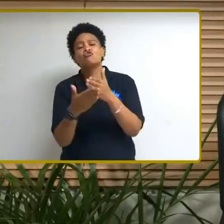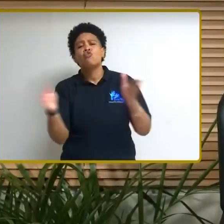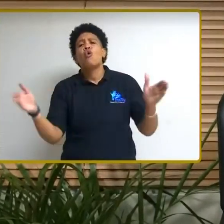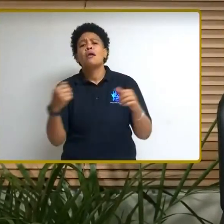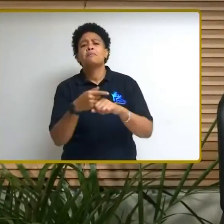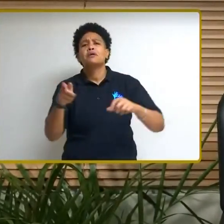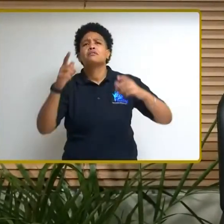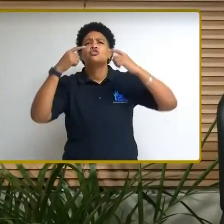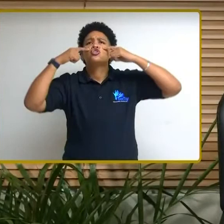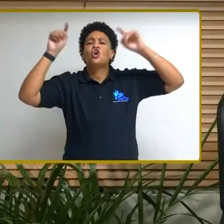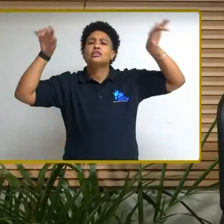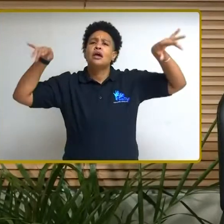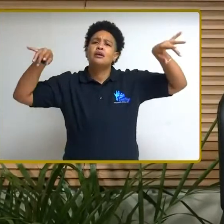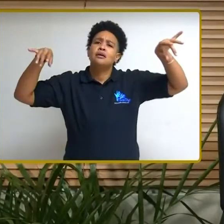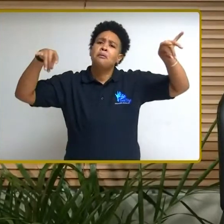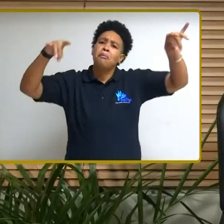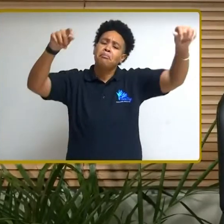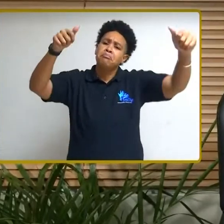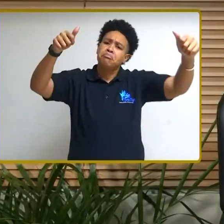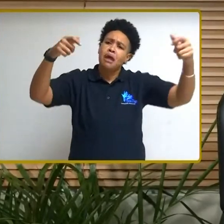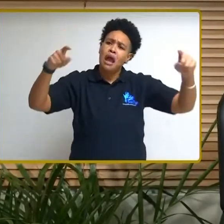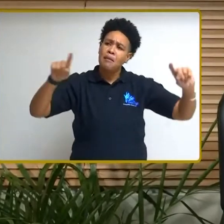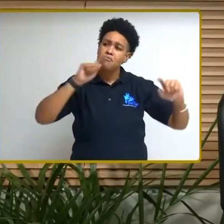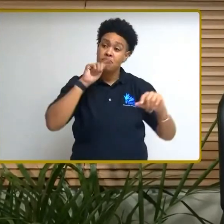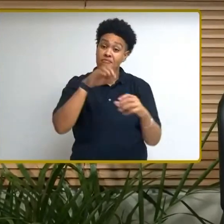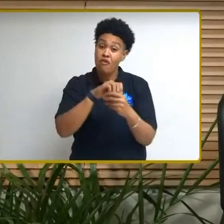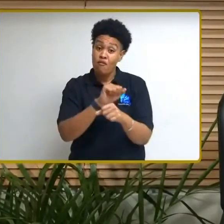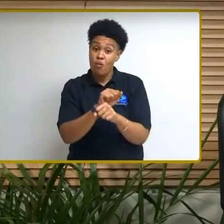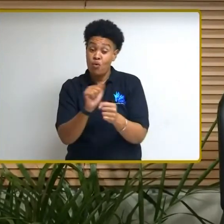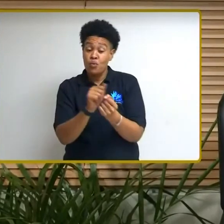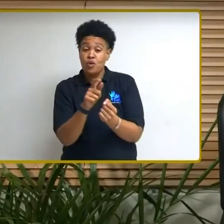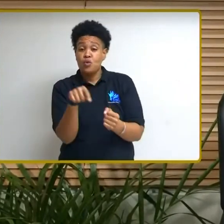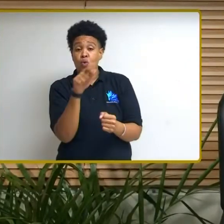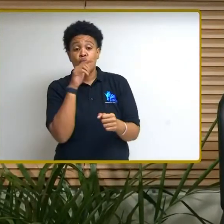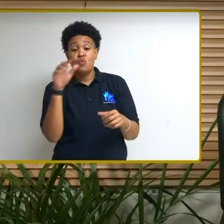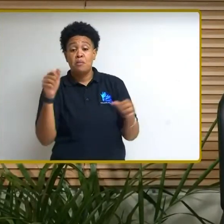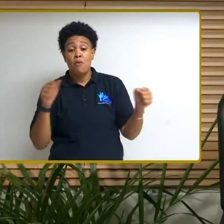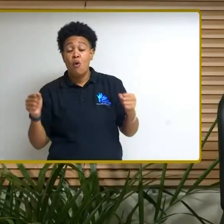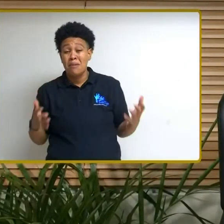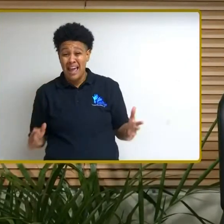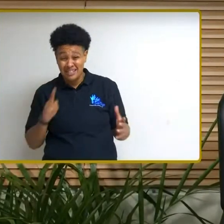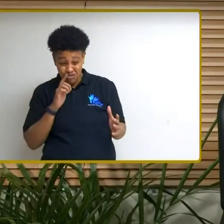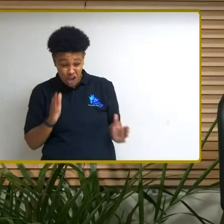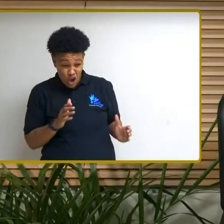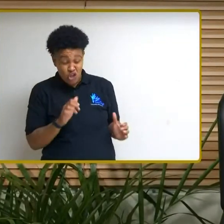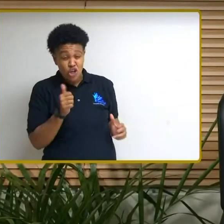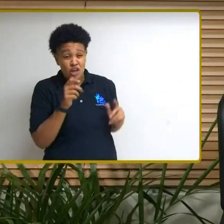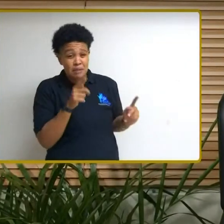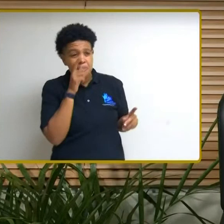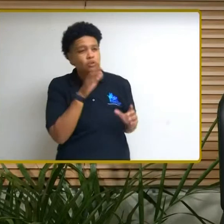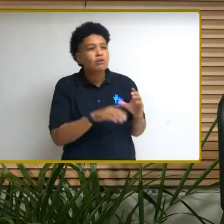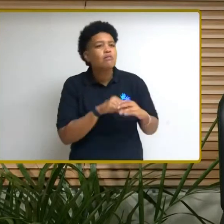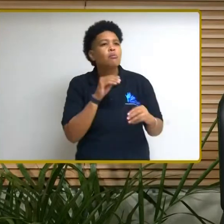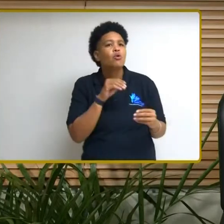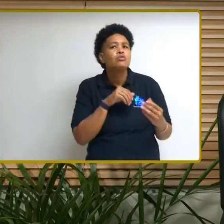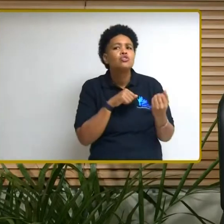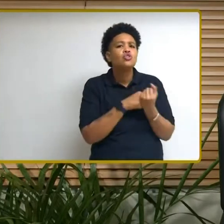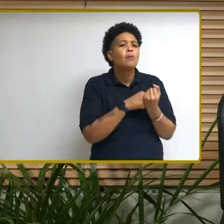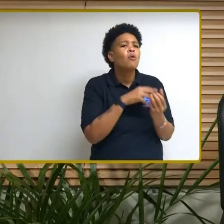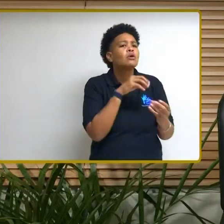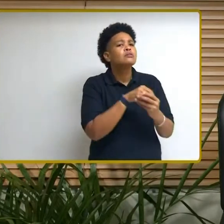a success. And that involves working with those who are mobilizing, encouraging others to come out,